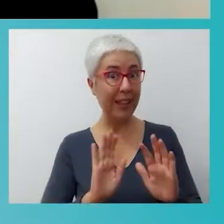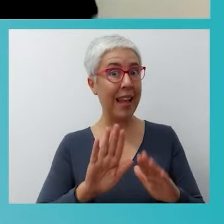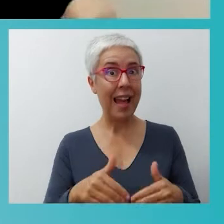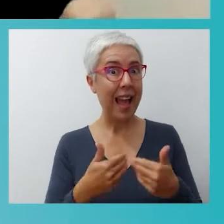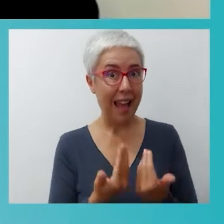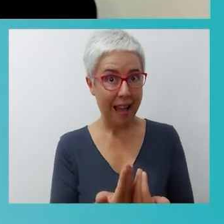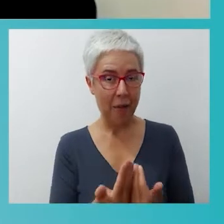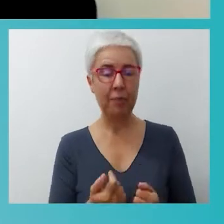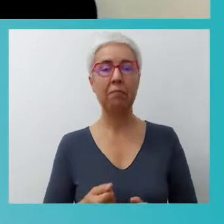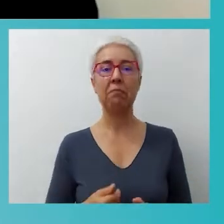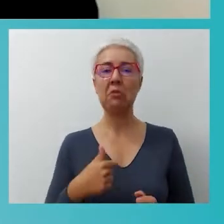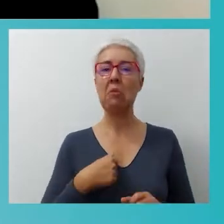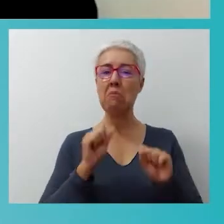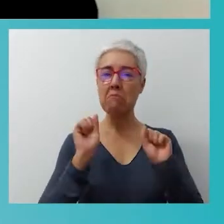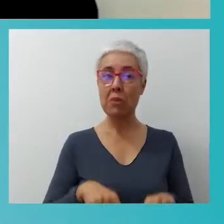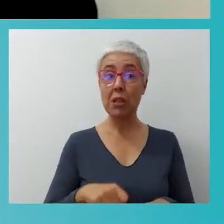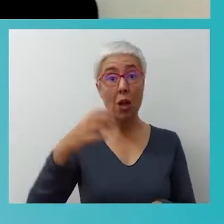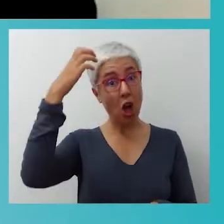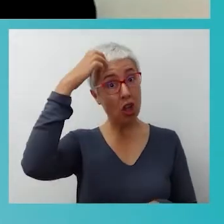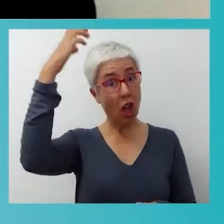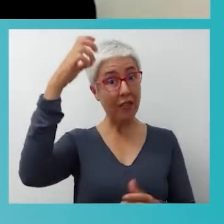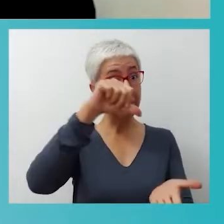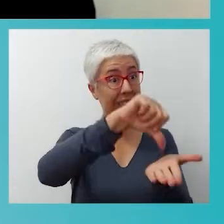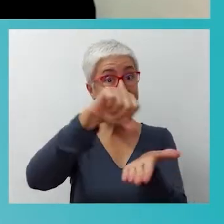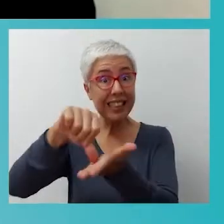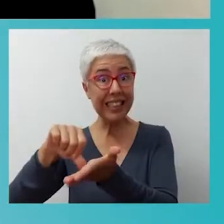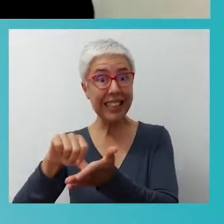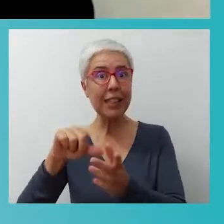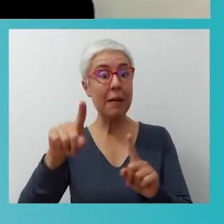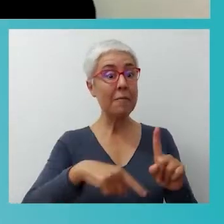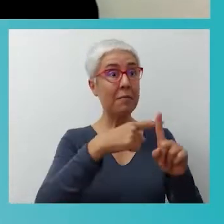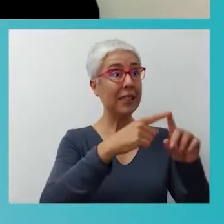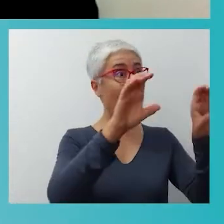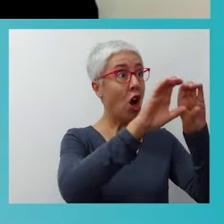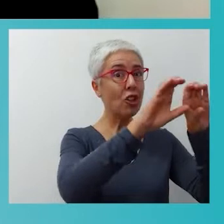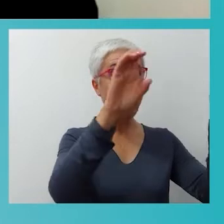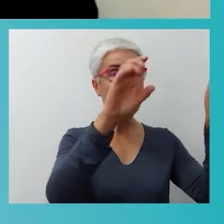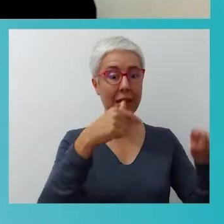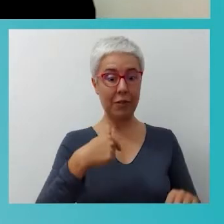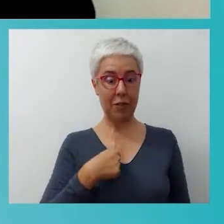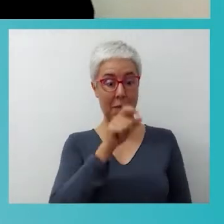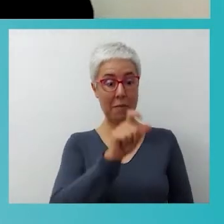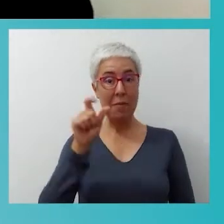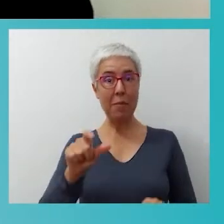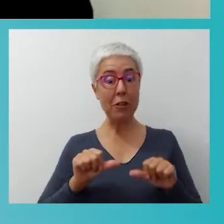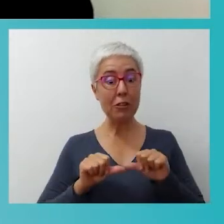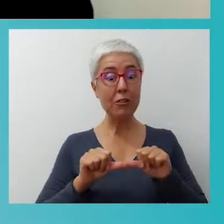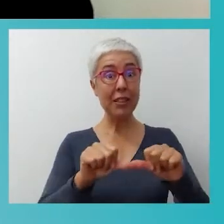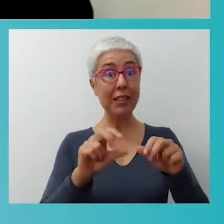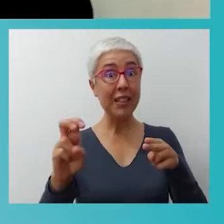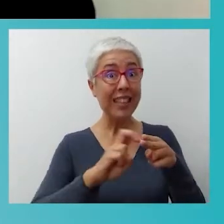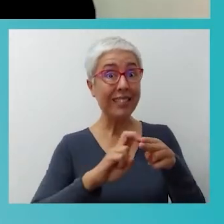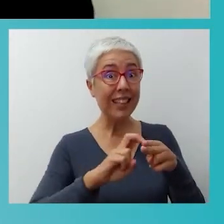all, our solution allows city councils and companies to reward their employees for using sustainable means of